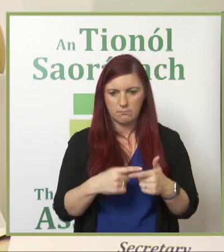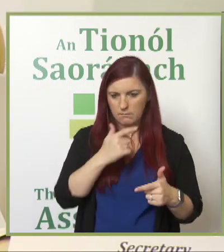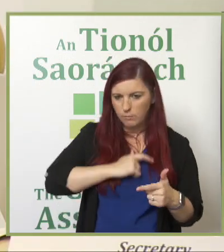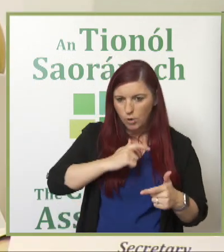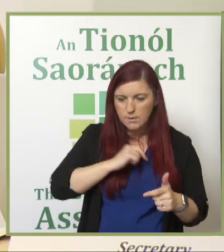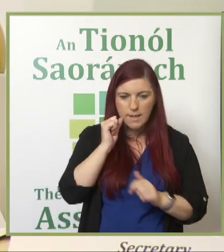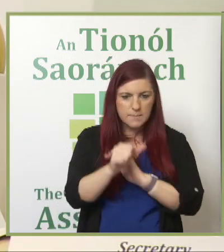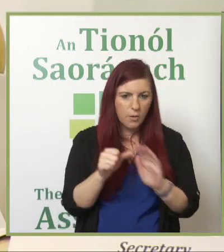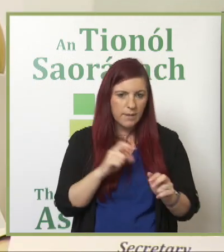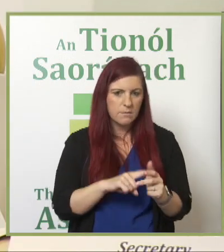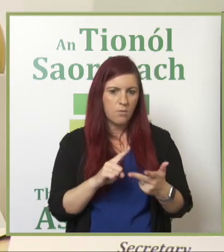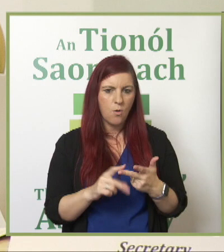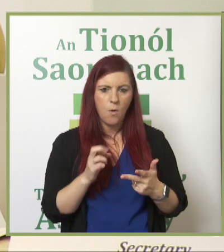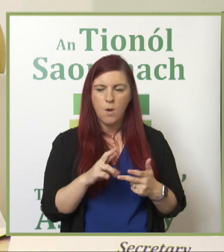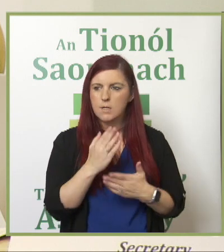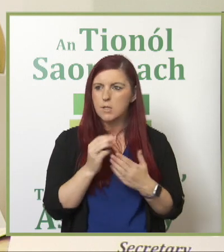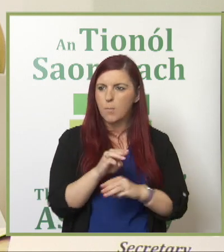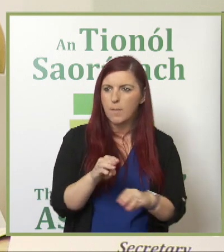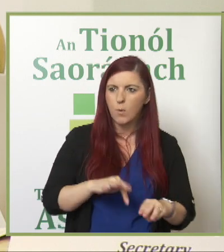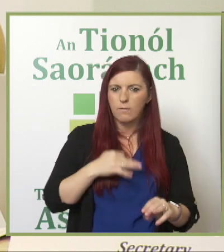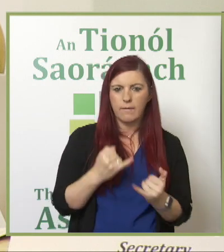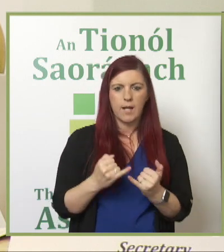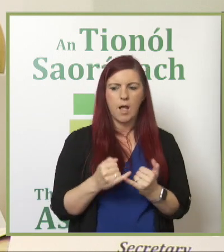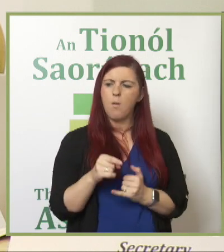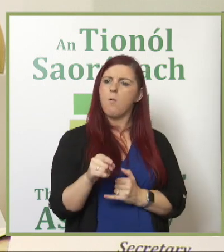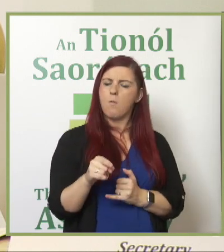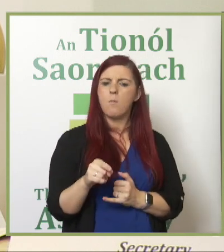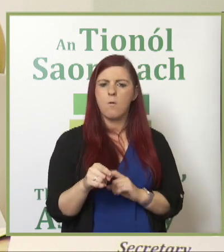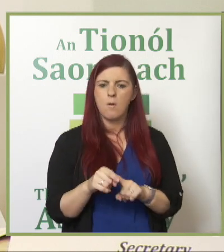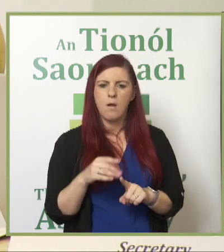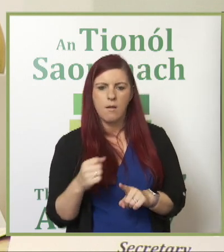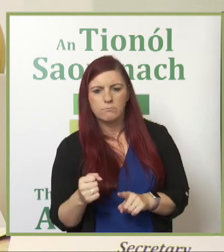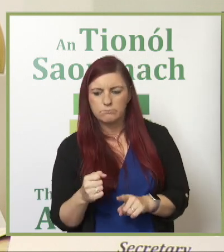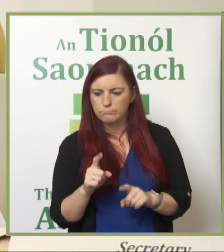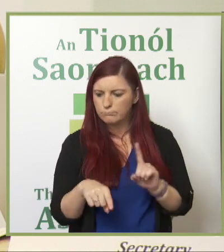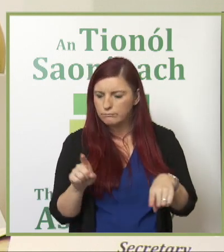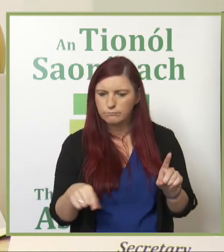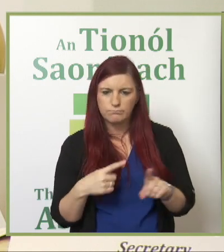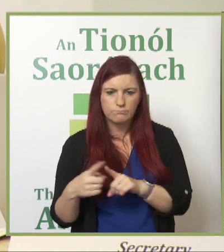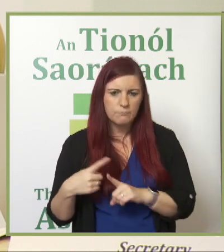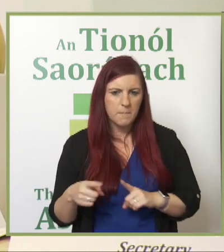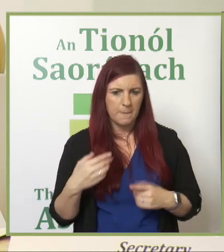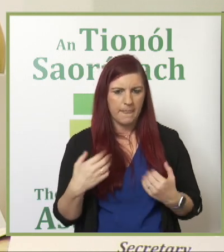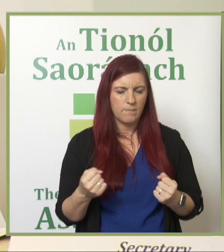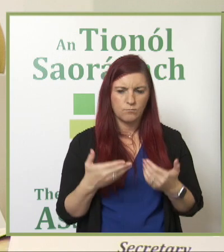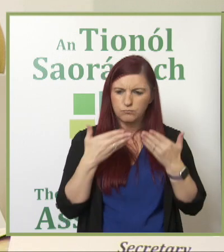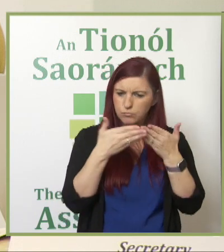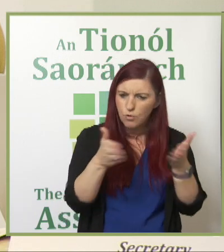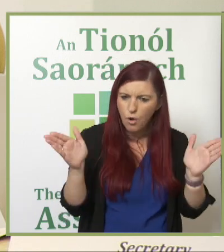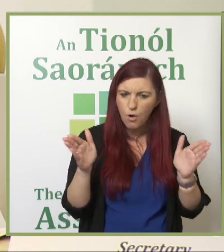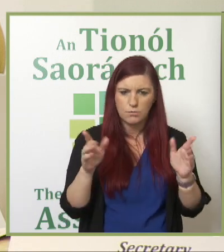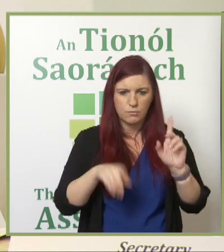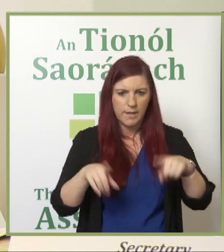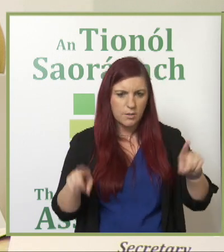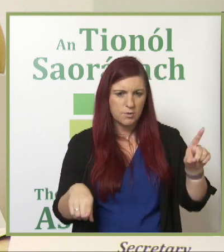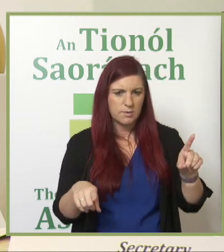experience, or some people who feel actually, well, maybe all drug use isn't bad. So we'll have a wide range and diverse set